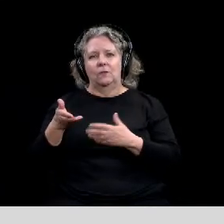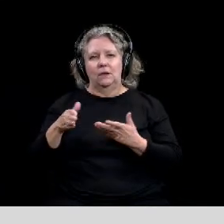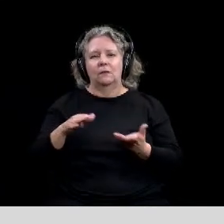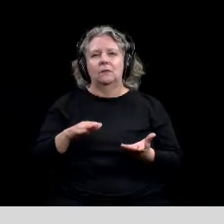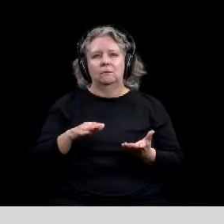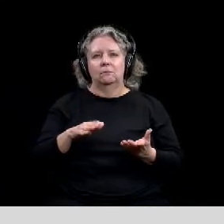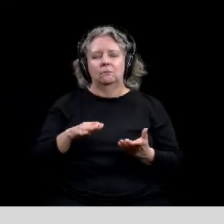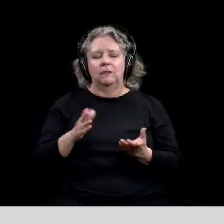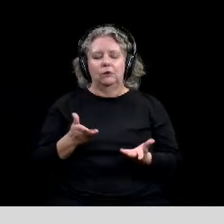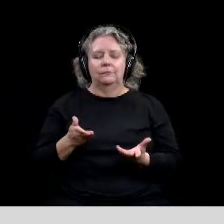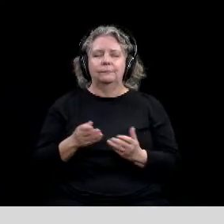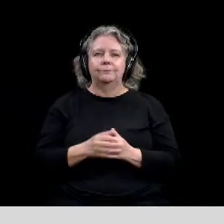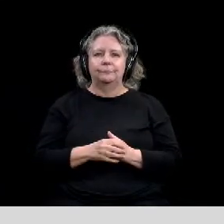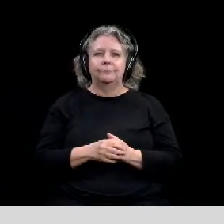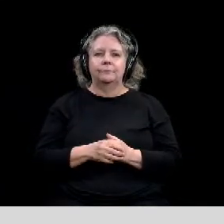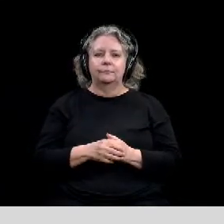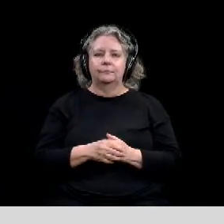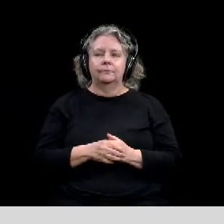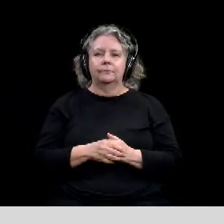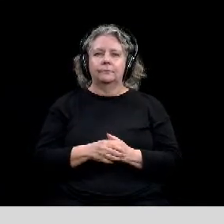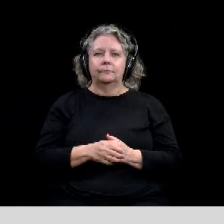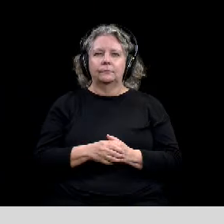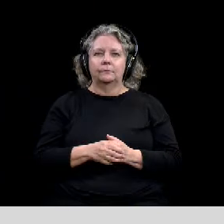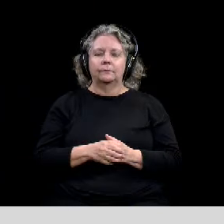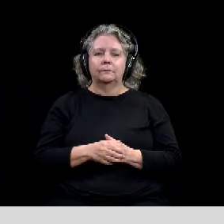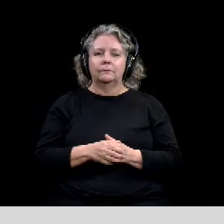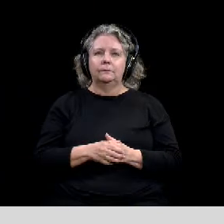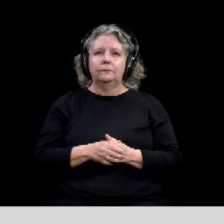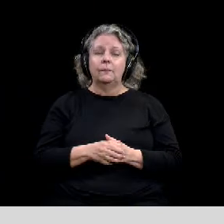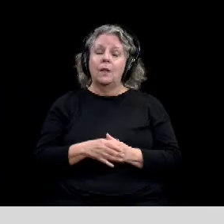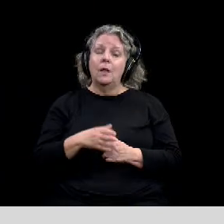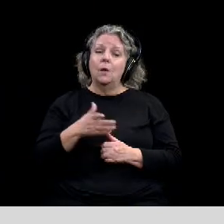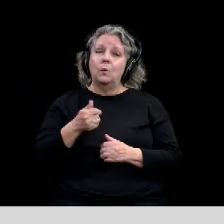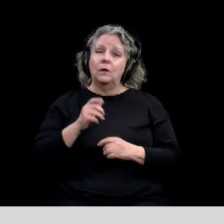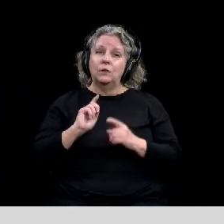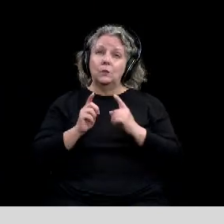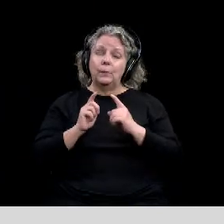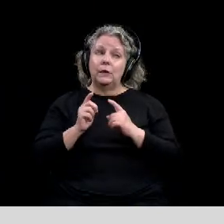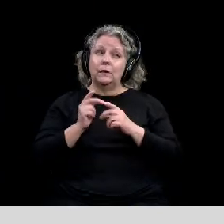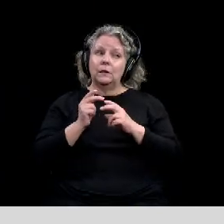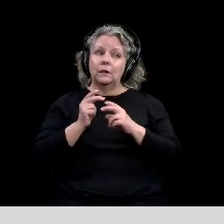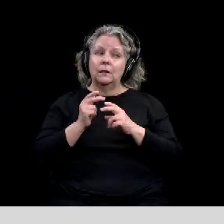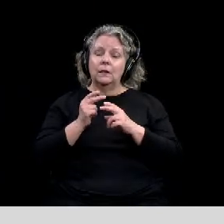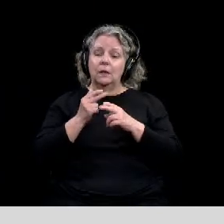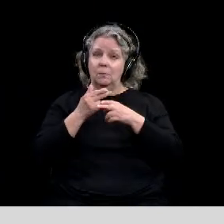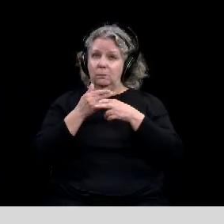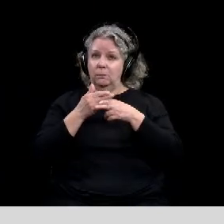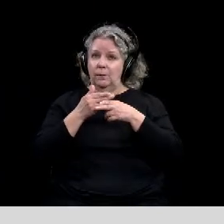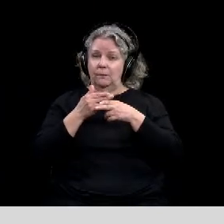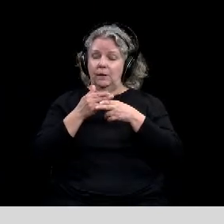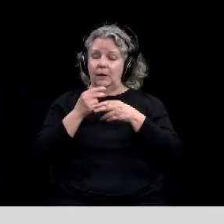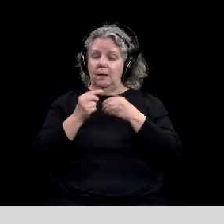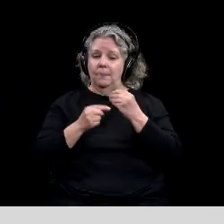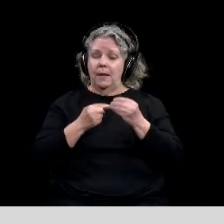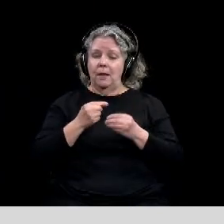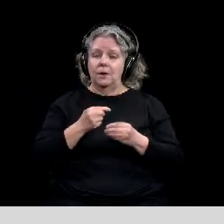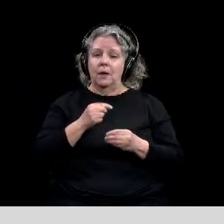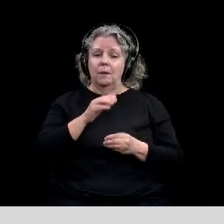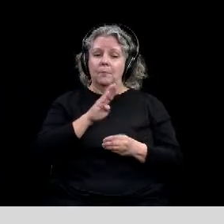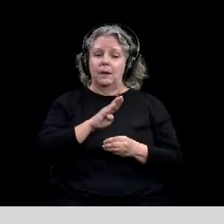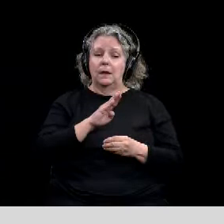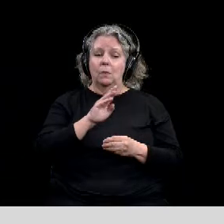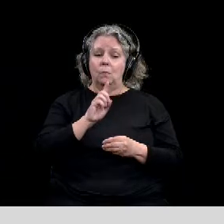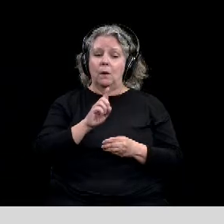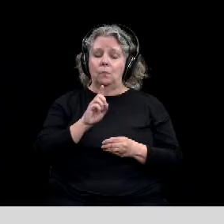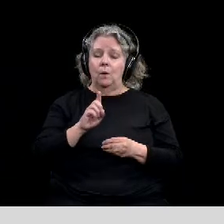I want to speak briefly to the variant, the B117 variant that I've spoken about